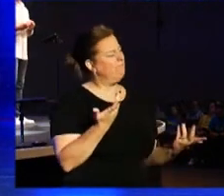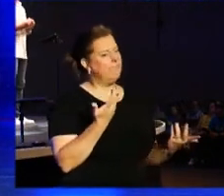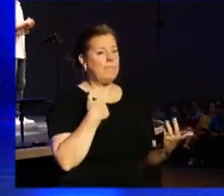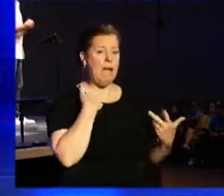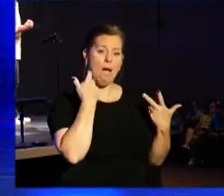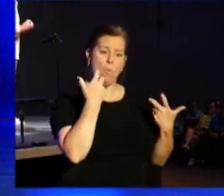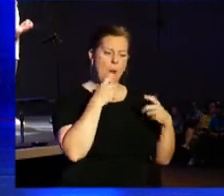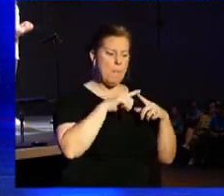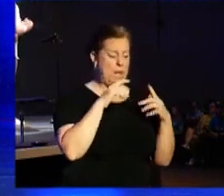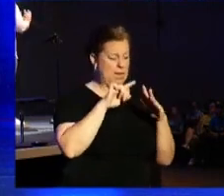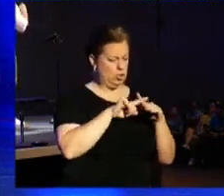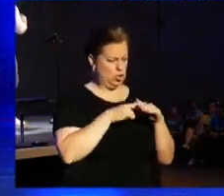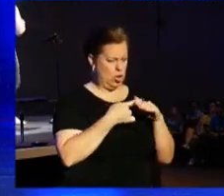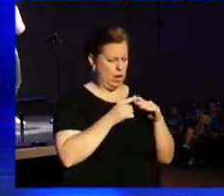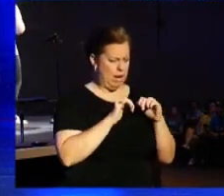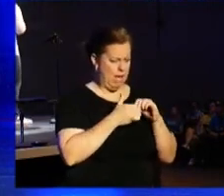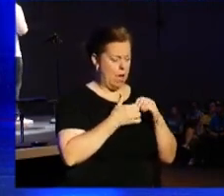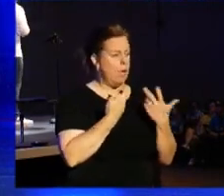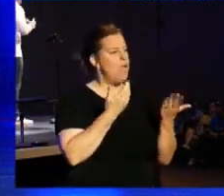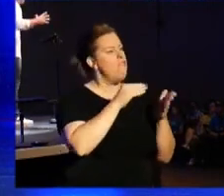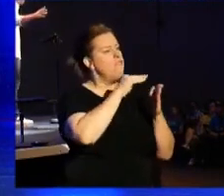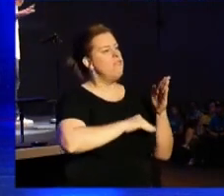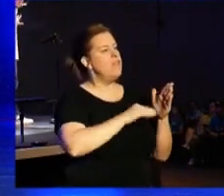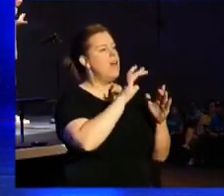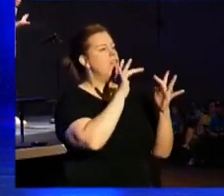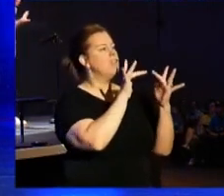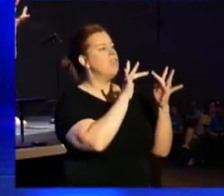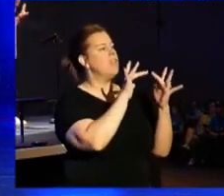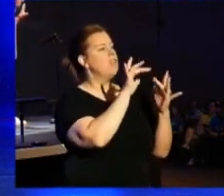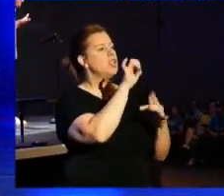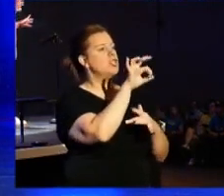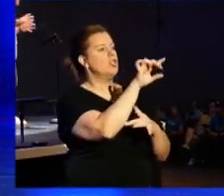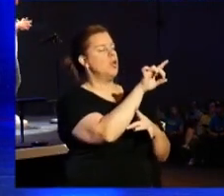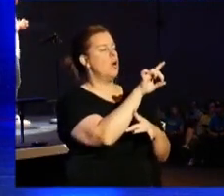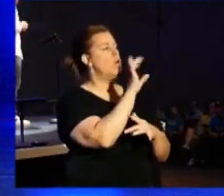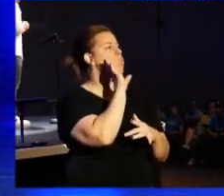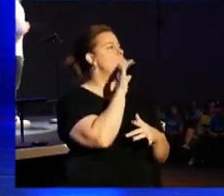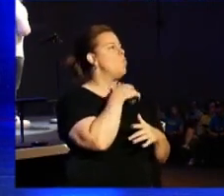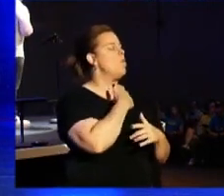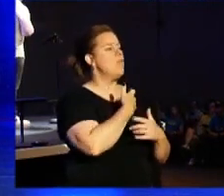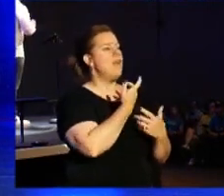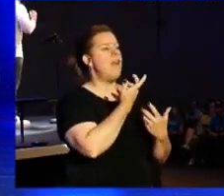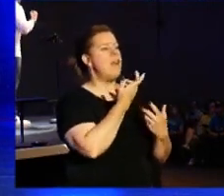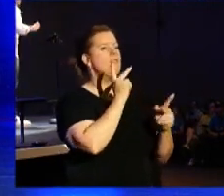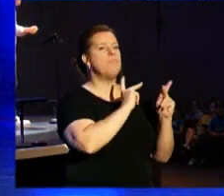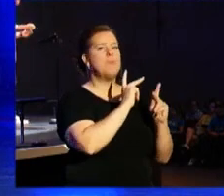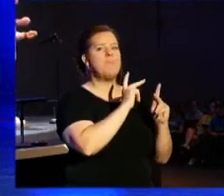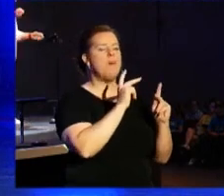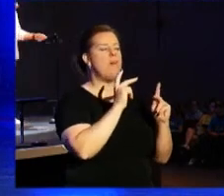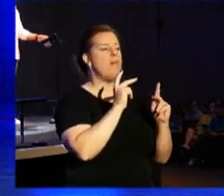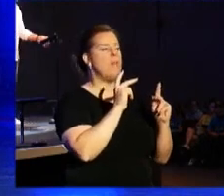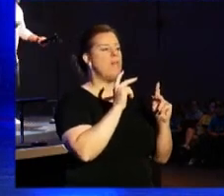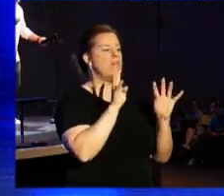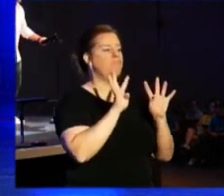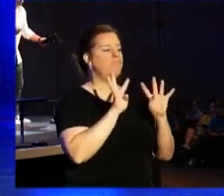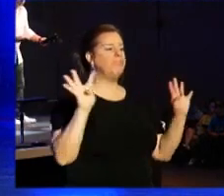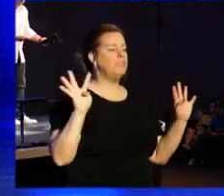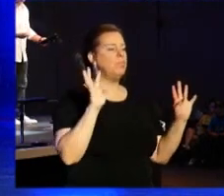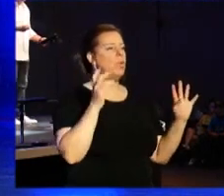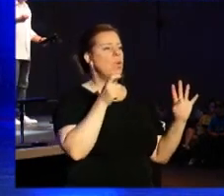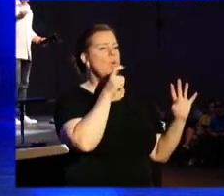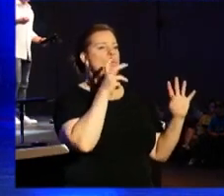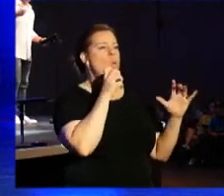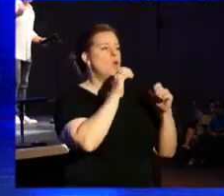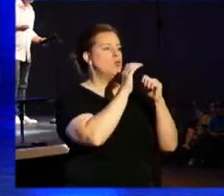in touch with us. We would love to help you. We're going to have chaplains on the side of the stage after the service who would love to pray for